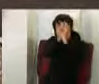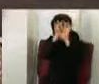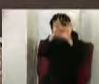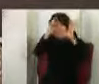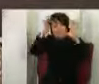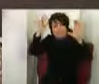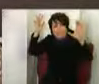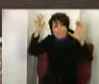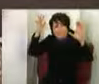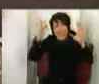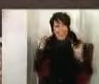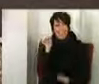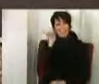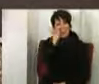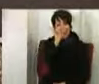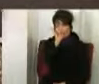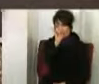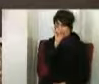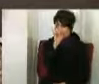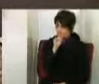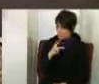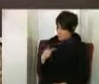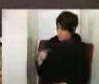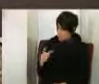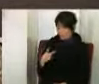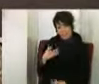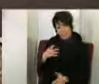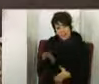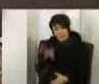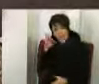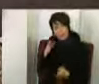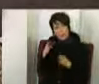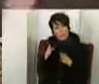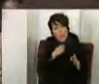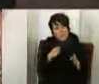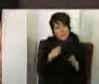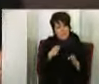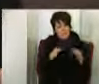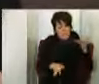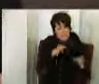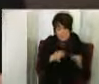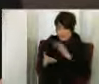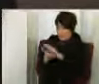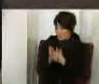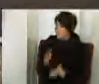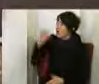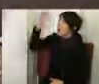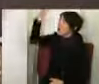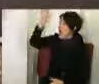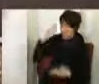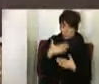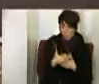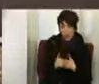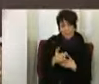cause. It's about finding the ways of justice and peace and about being present, because that's what God is calling us